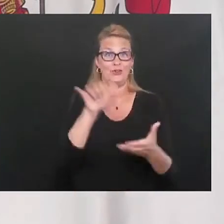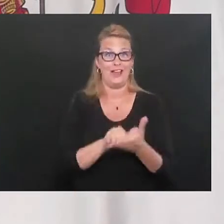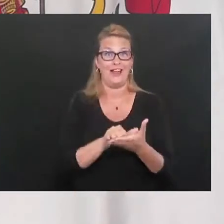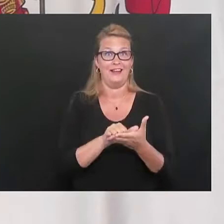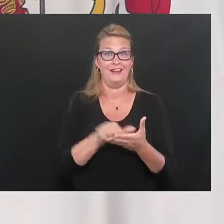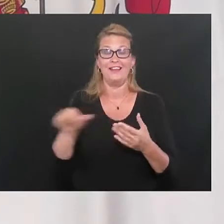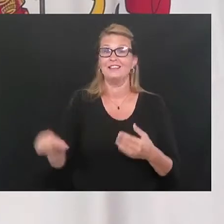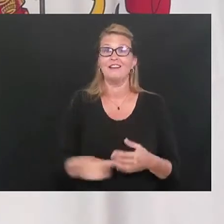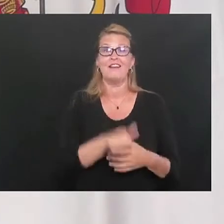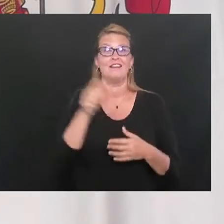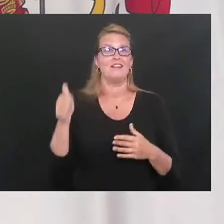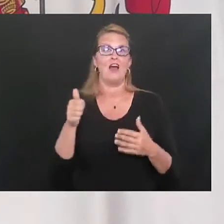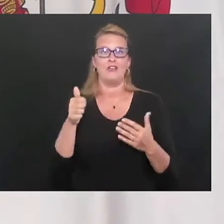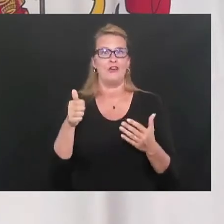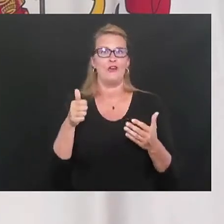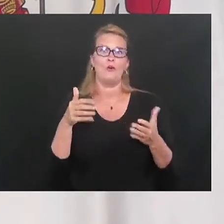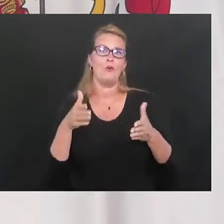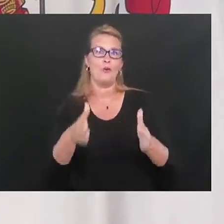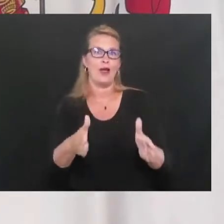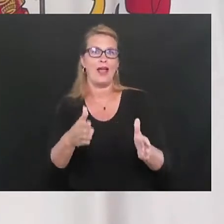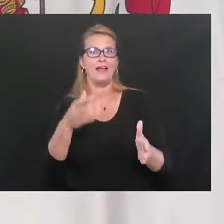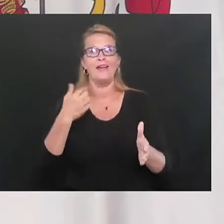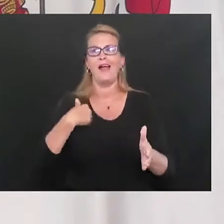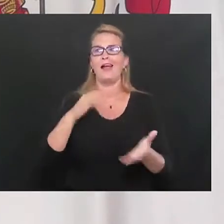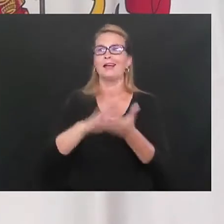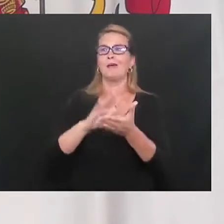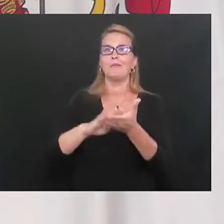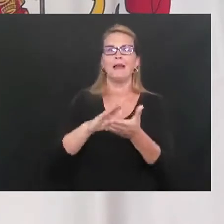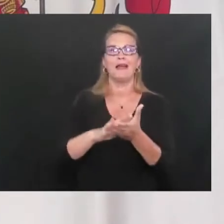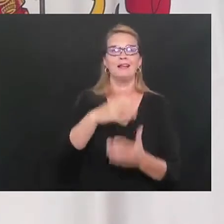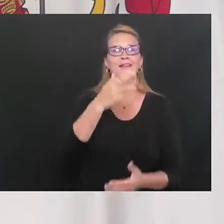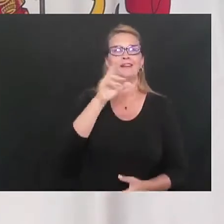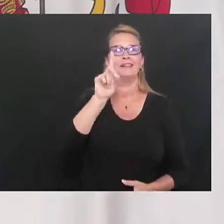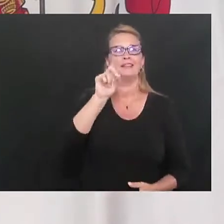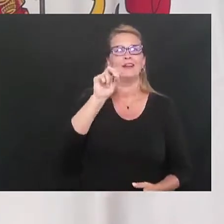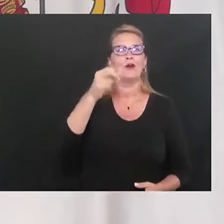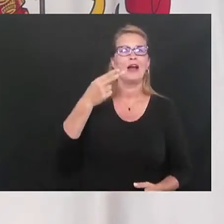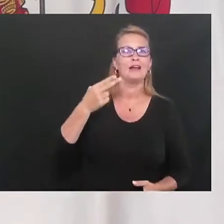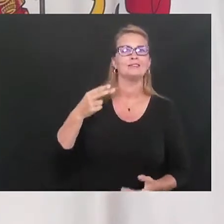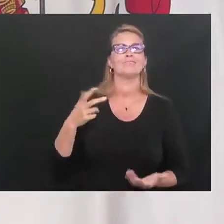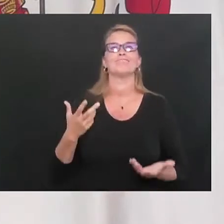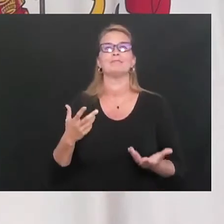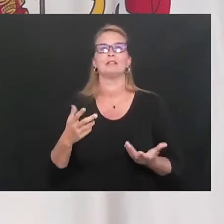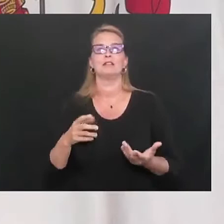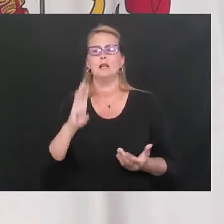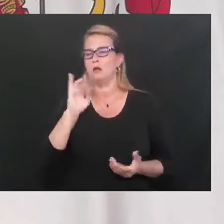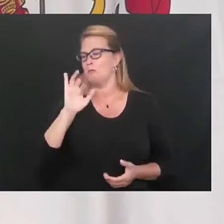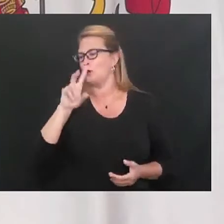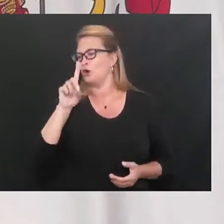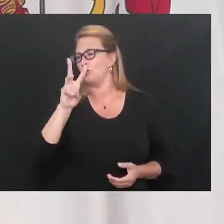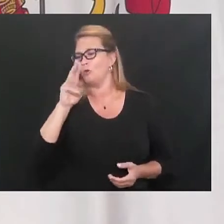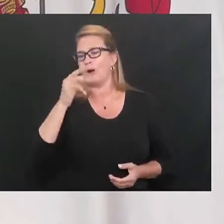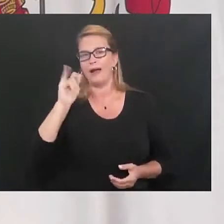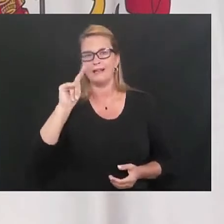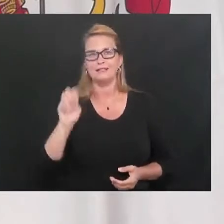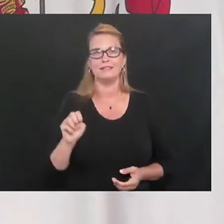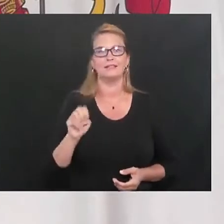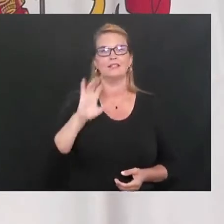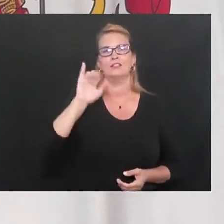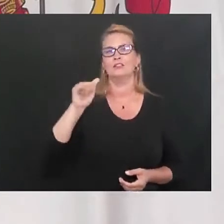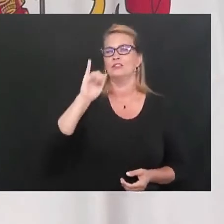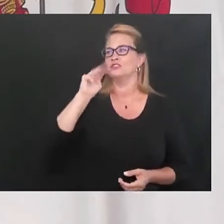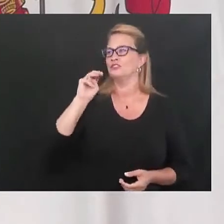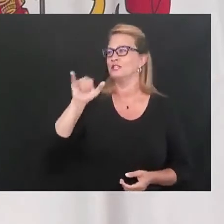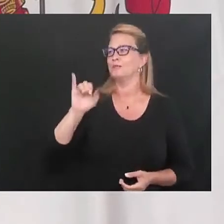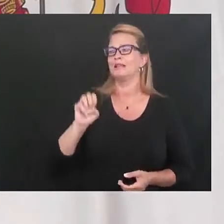step in that direction. I commend our highway department, Bert White, Jimmy Riston, and all those folks have done